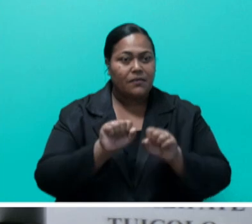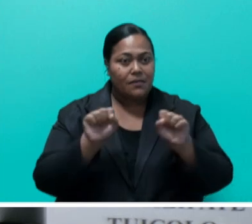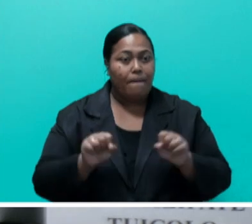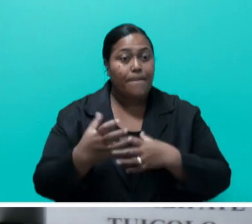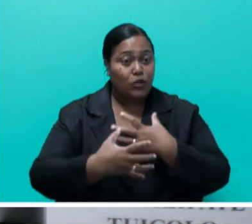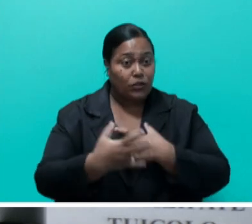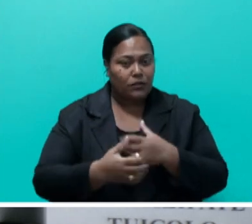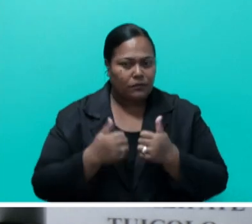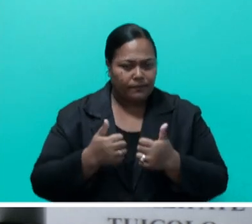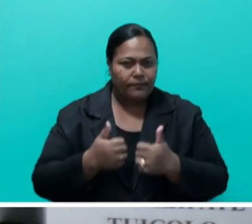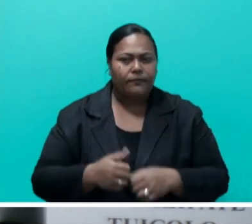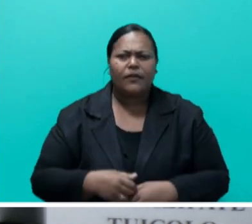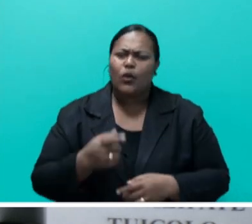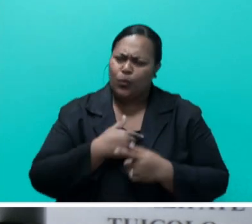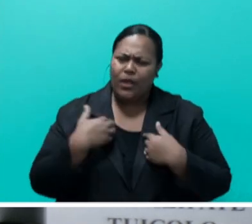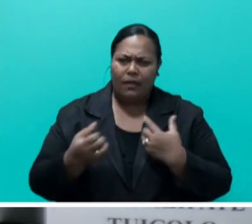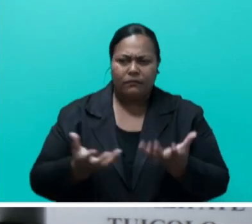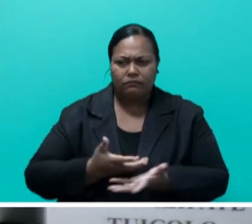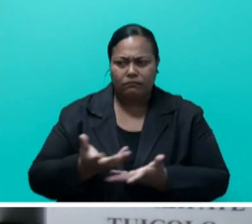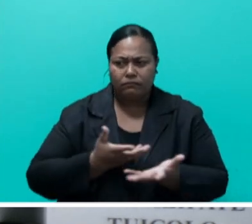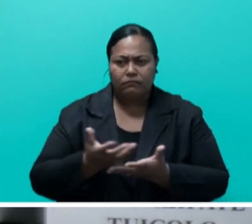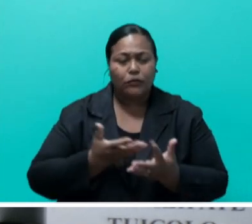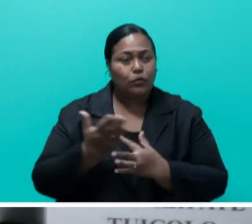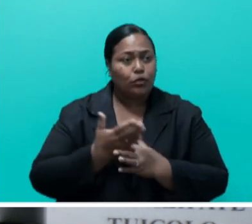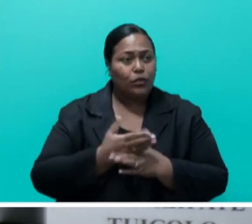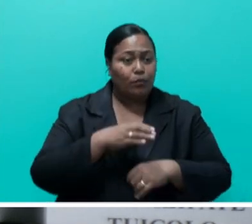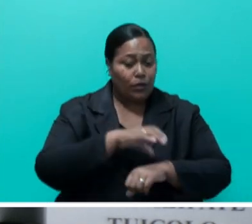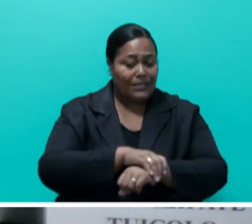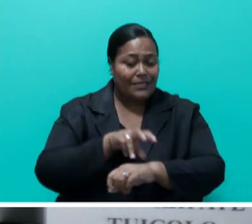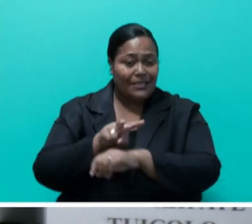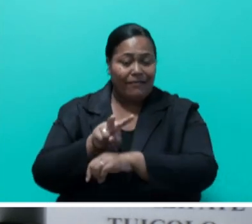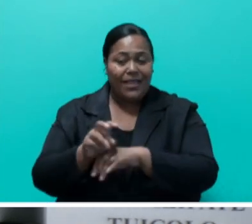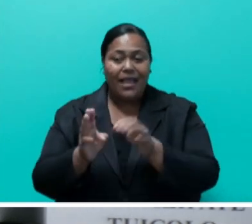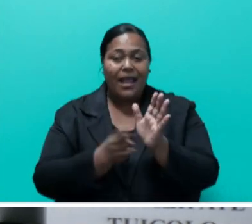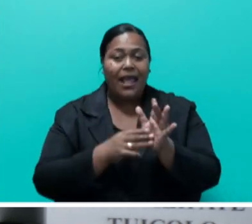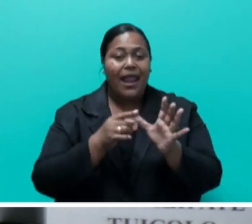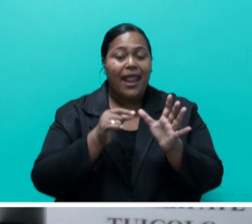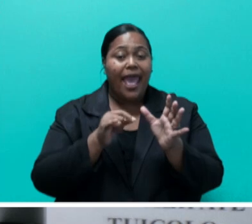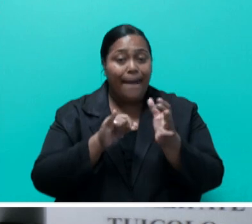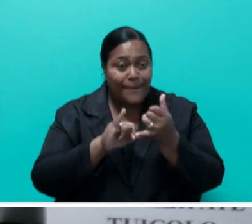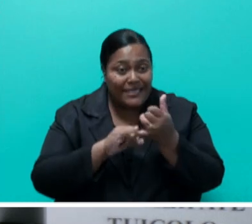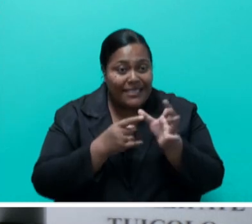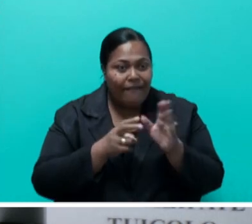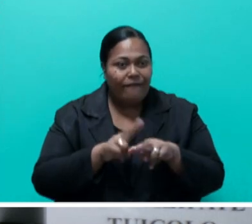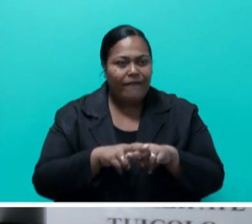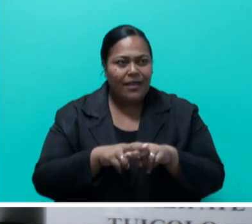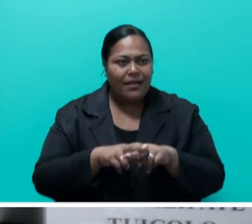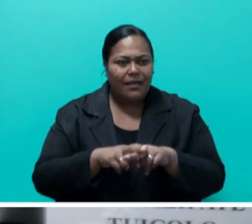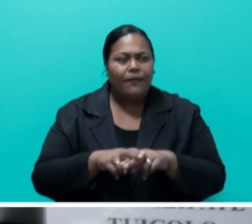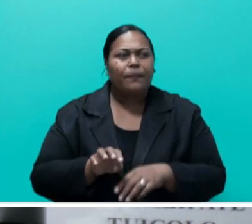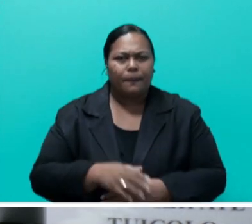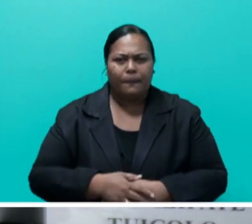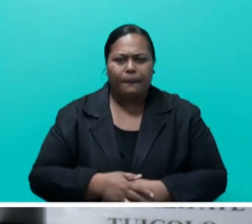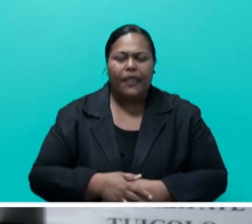I remember there was a dialogue between police, Navy, and MSEF to collaborate and use this